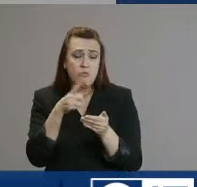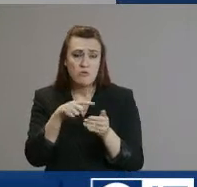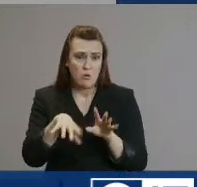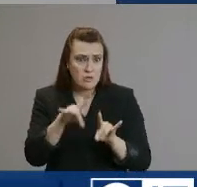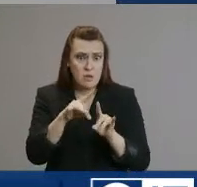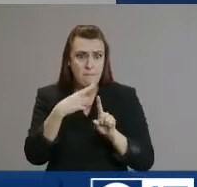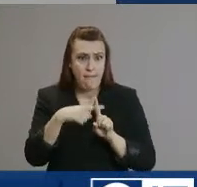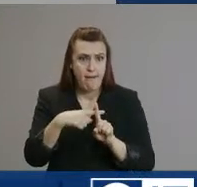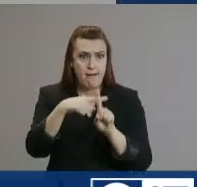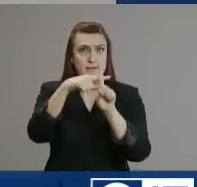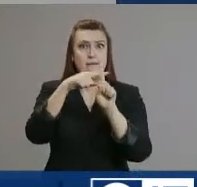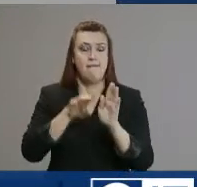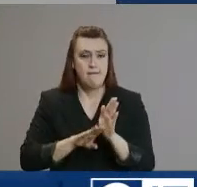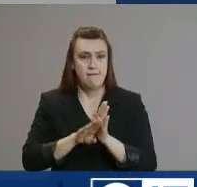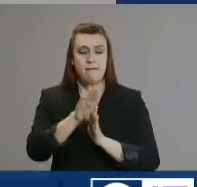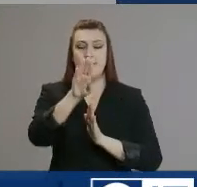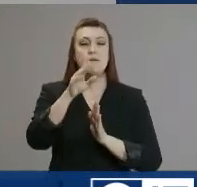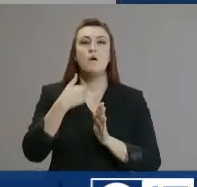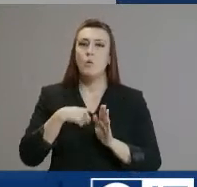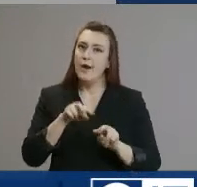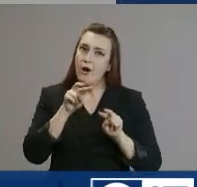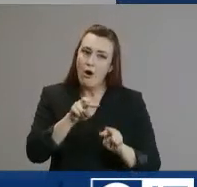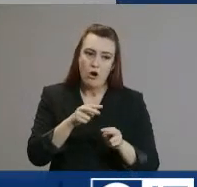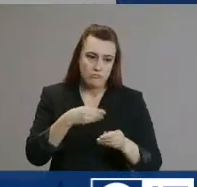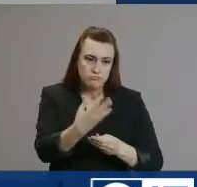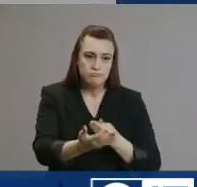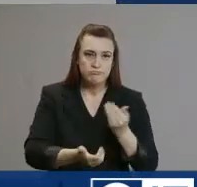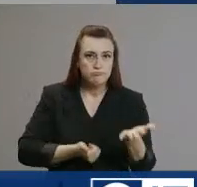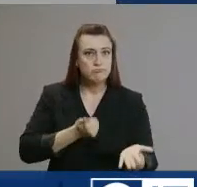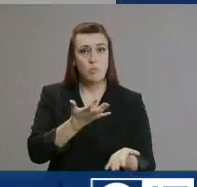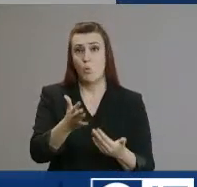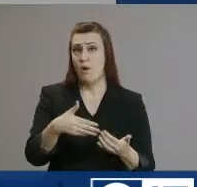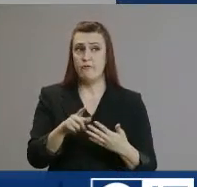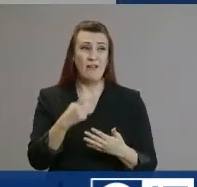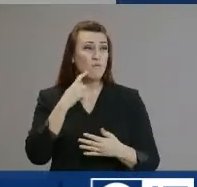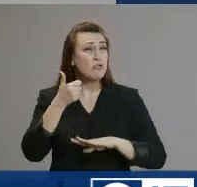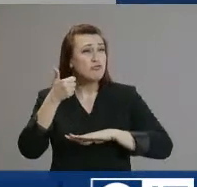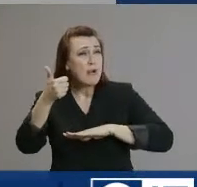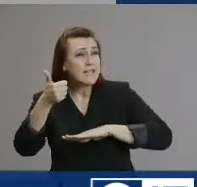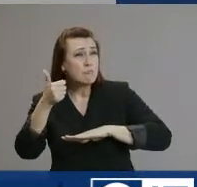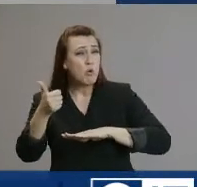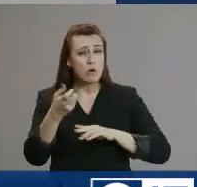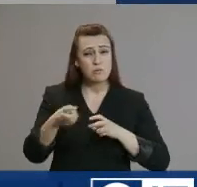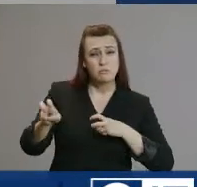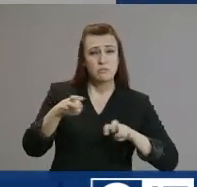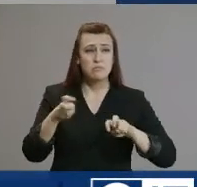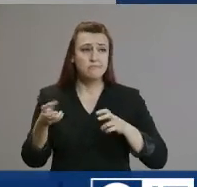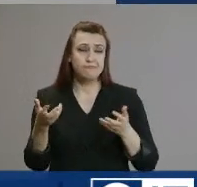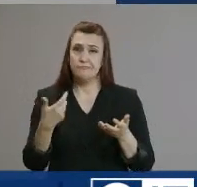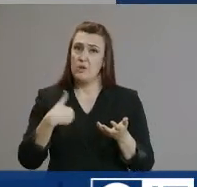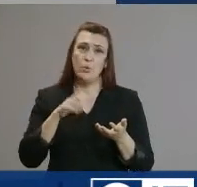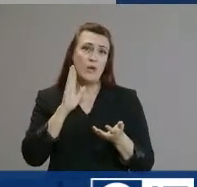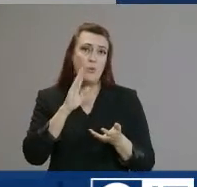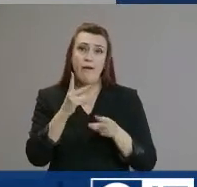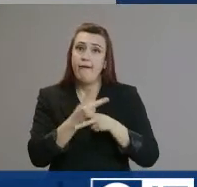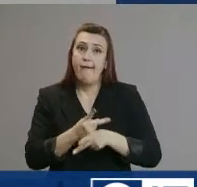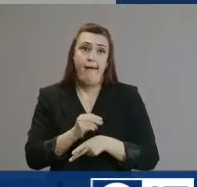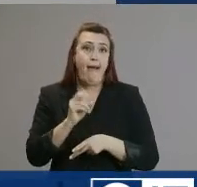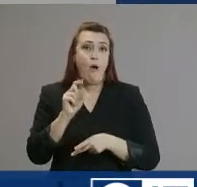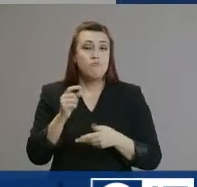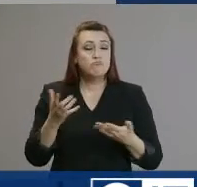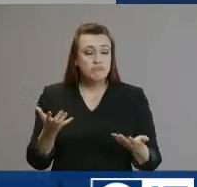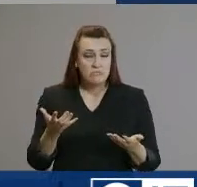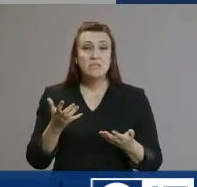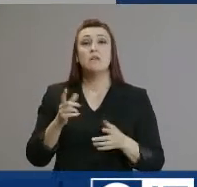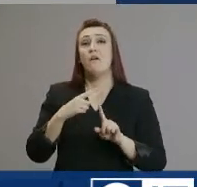deck, whatever we would need in terms of transport. And that's before we talk about surge hospital capacity or